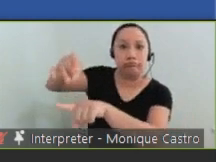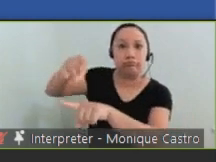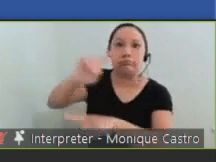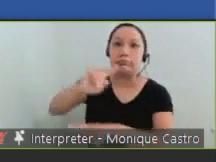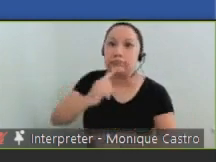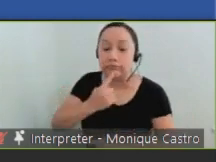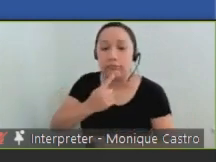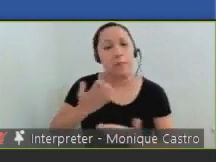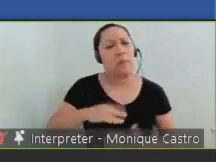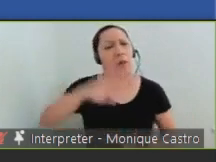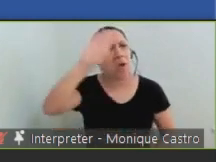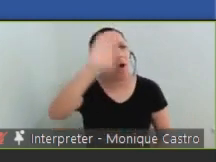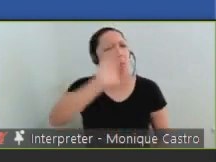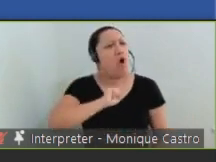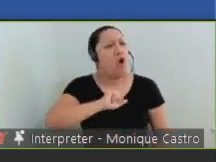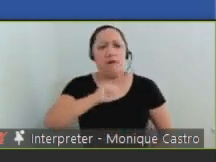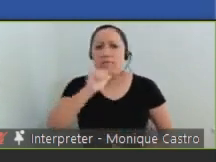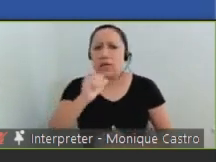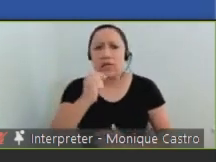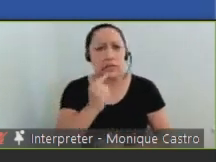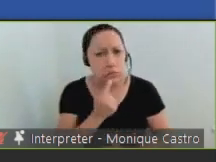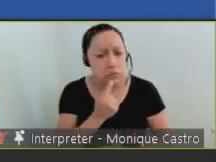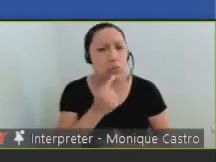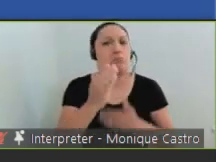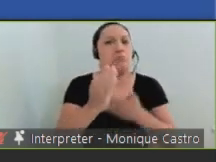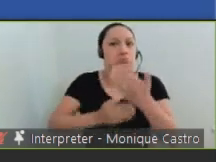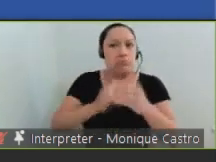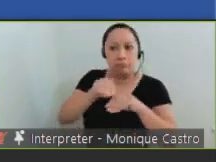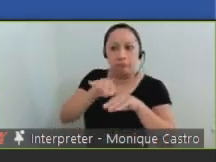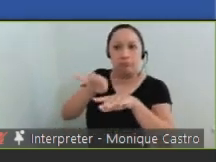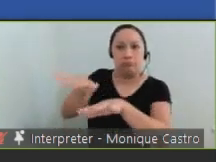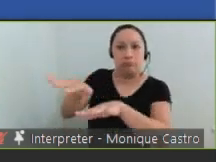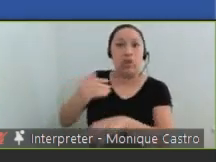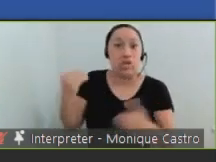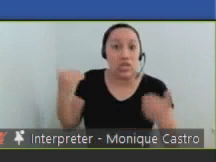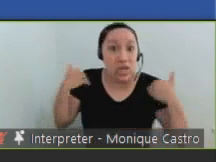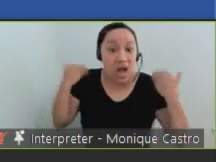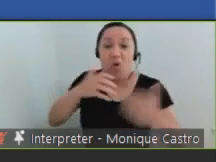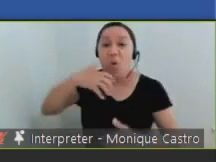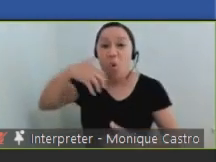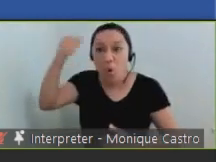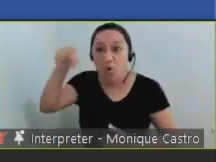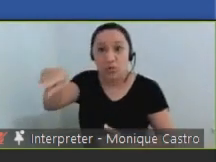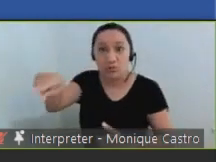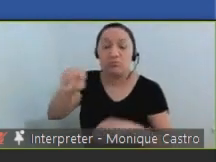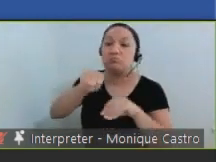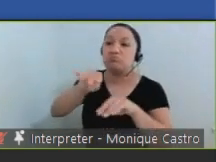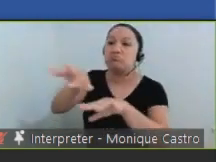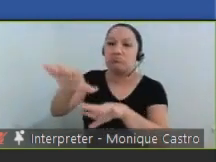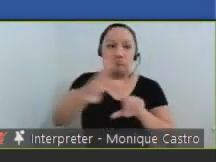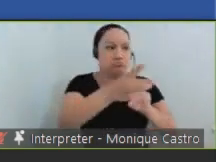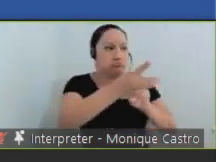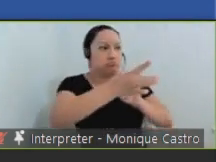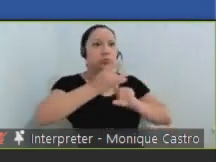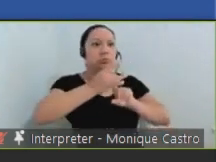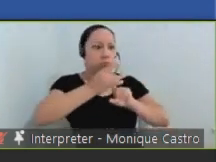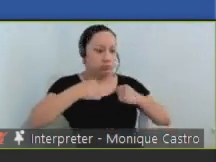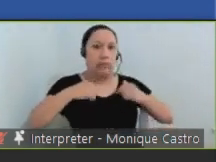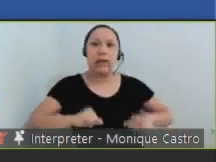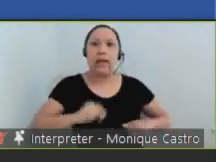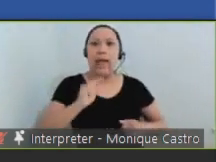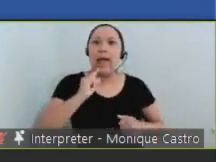you can translate to a life-threatening infection in a young child or an older adult. So again, especially important to stay